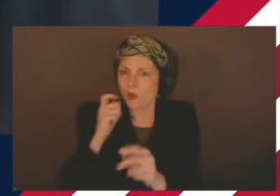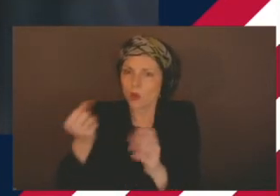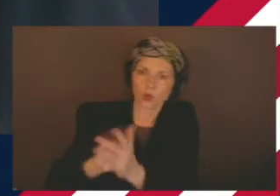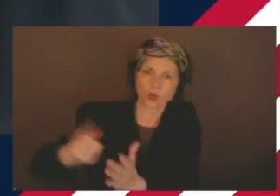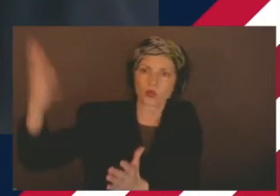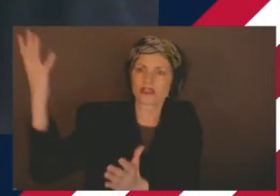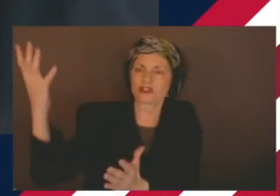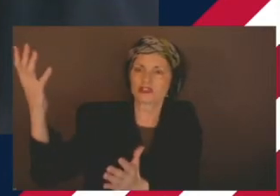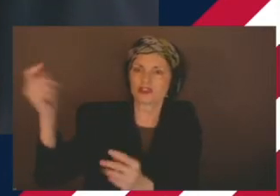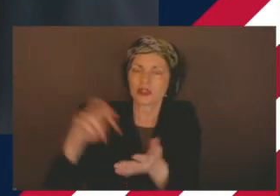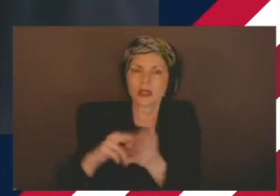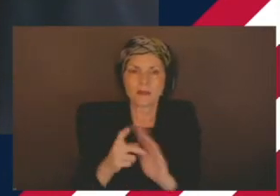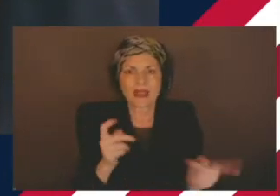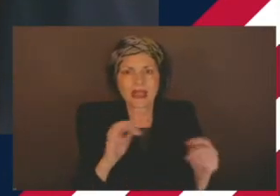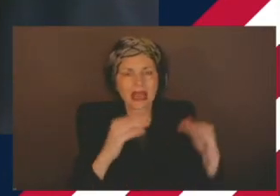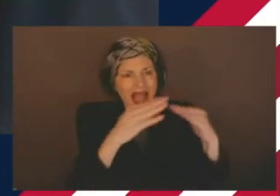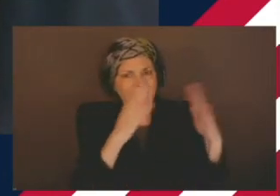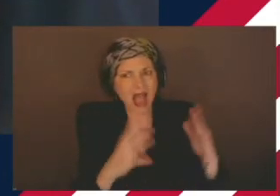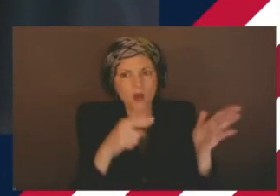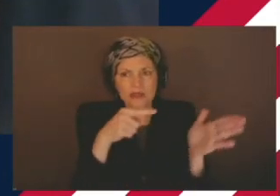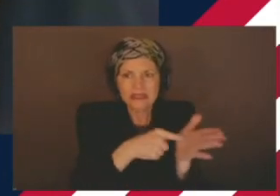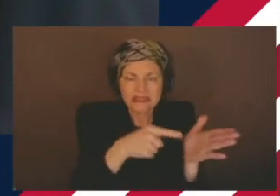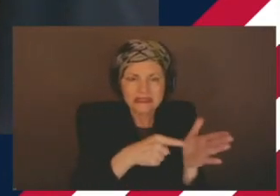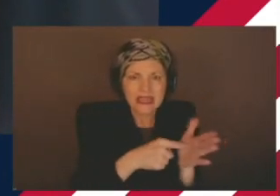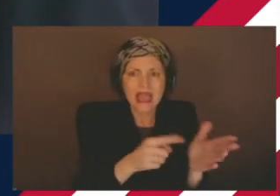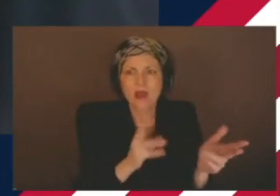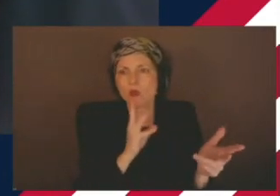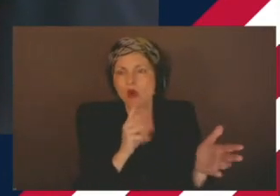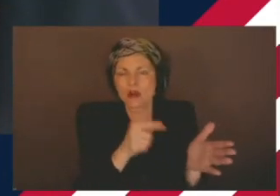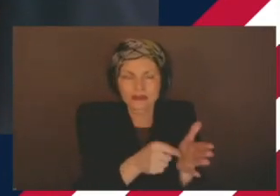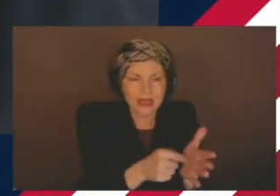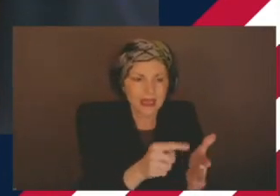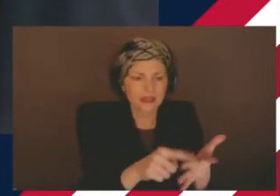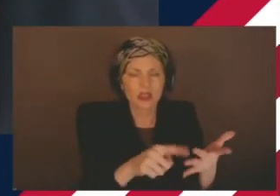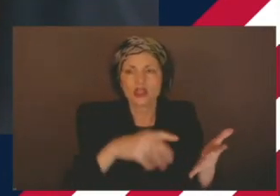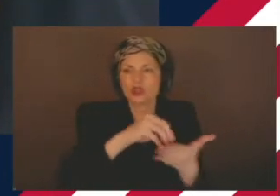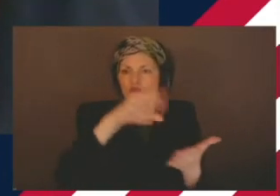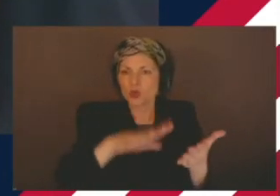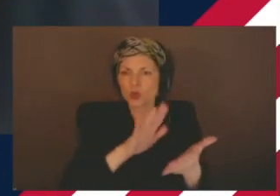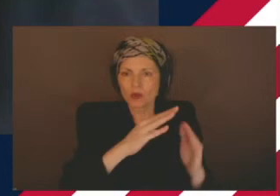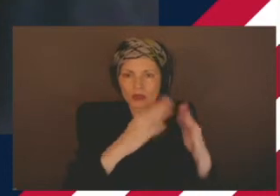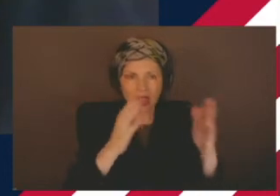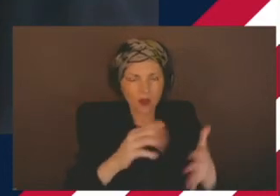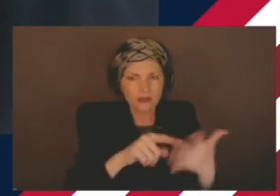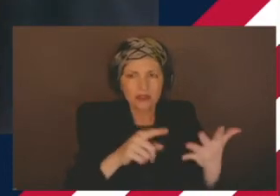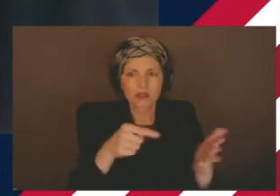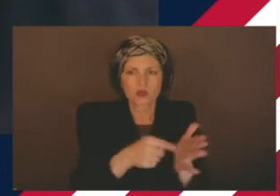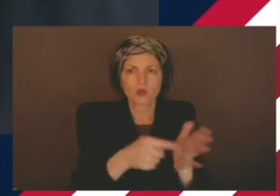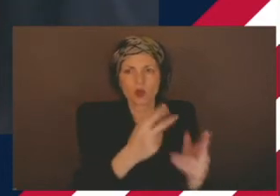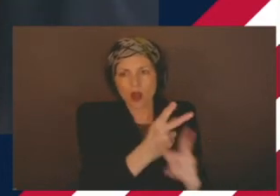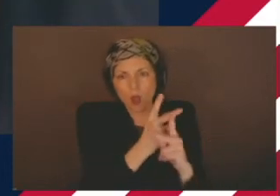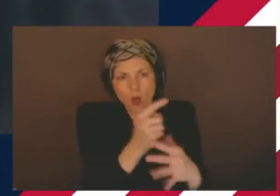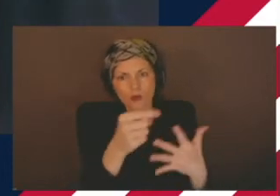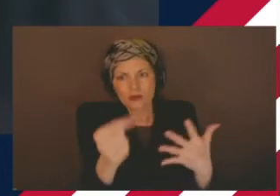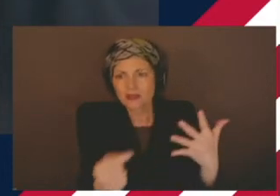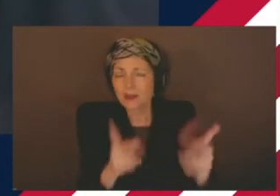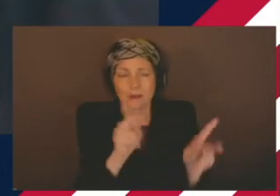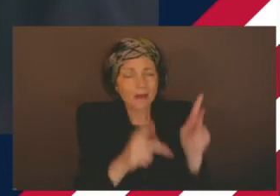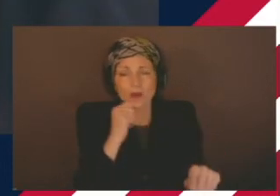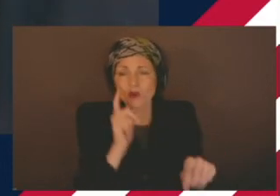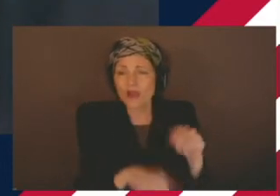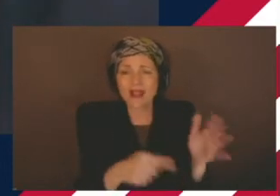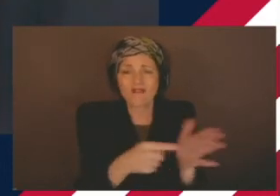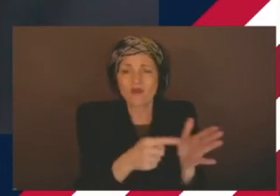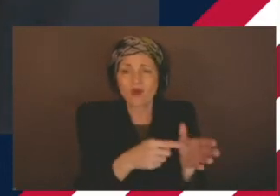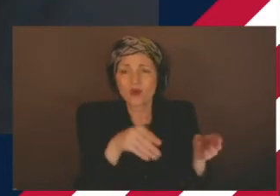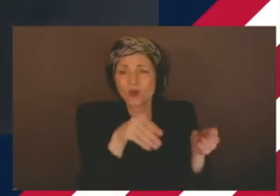debt, water, titles debt, student debt, municipal debt, if they cannot be paid, and work to close the racial wealth divide